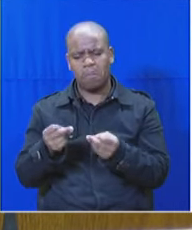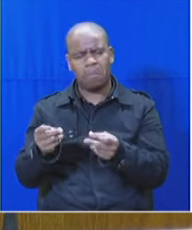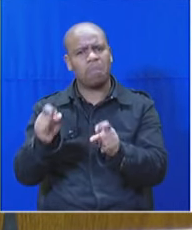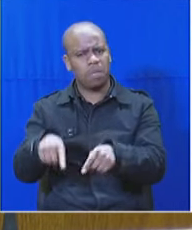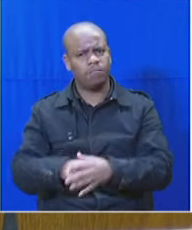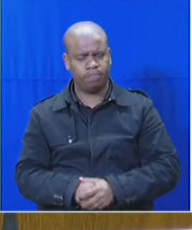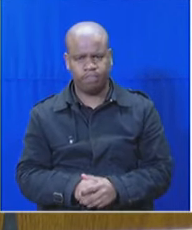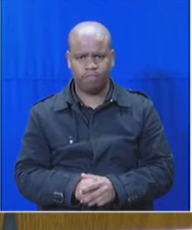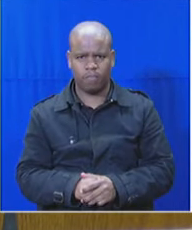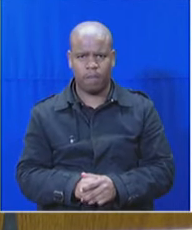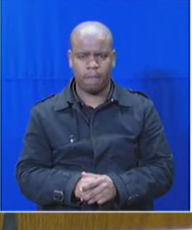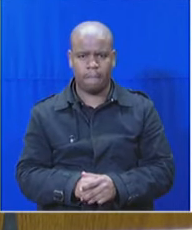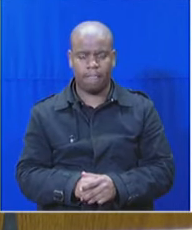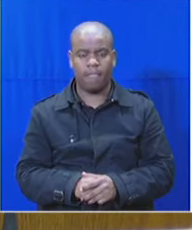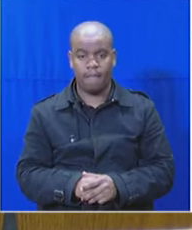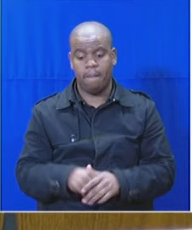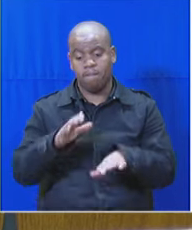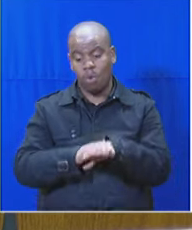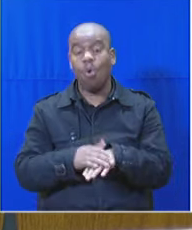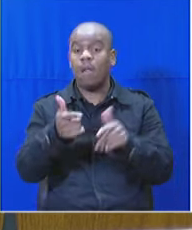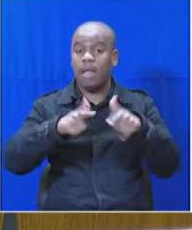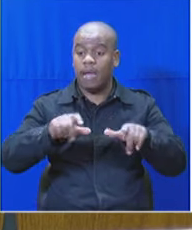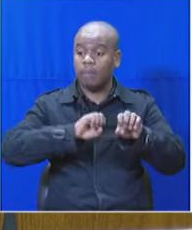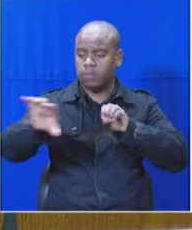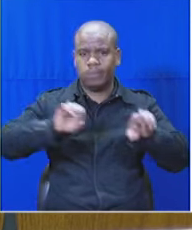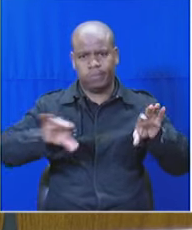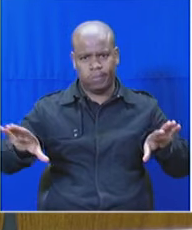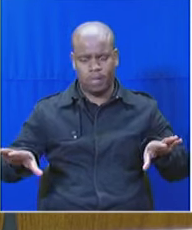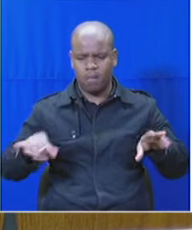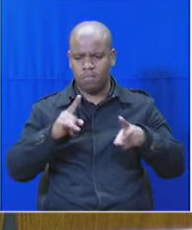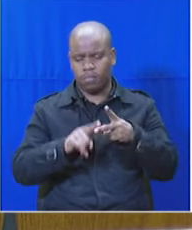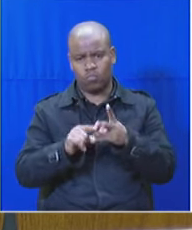possible. Apart from redistributing land to